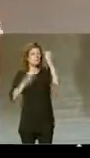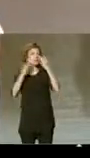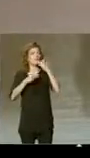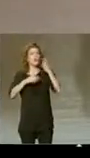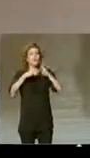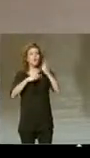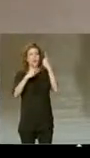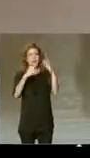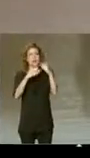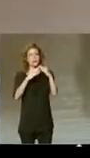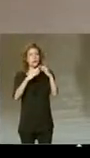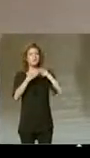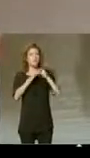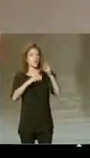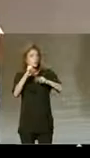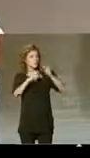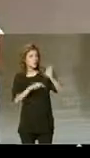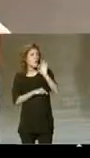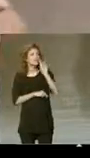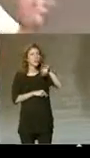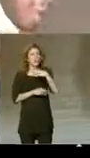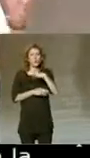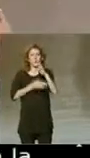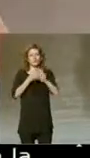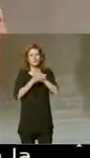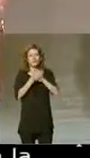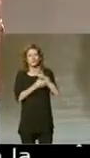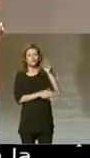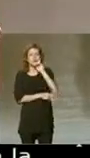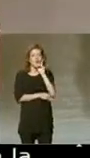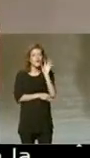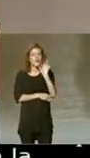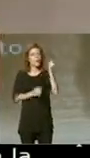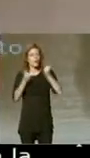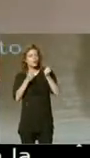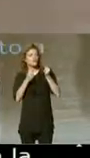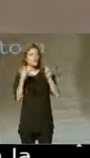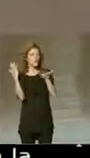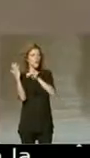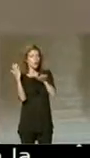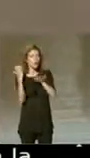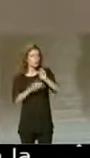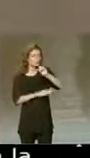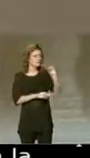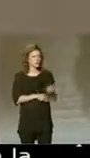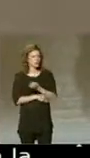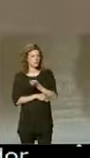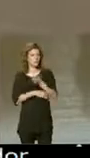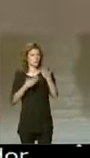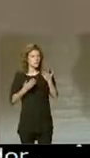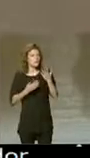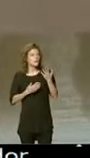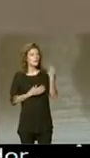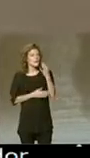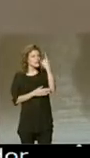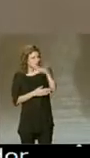These may apply to a tablet, a phone, a car. It doesn't really have to be a house. You really need to think about